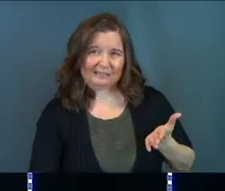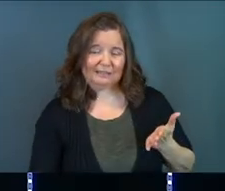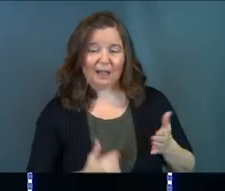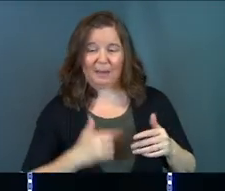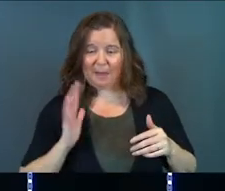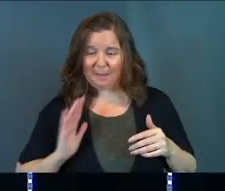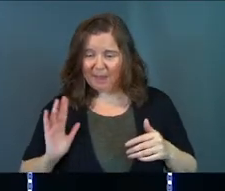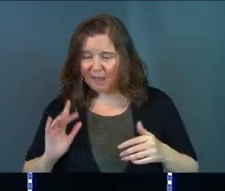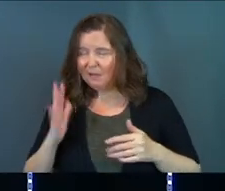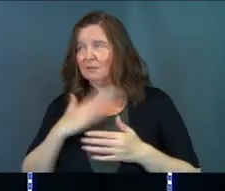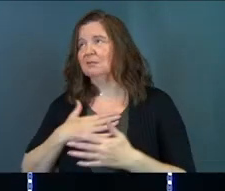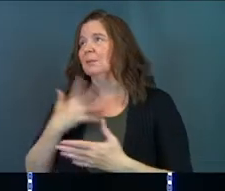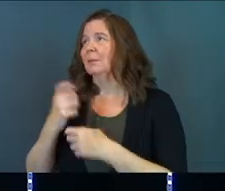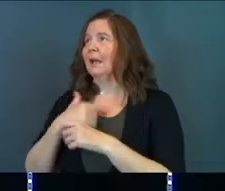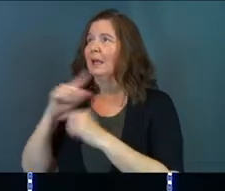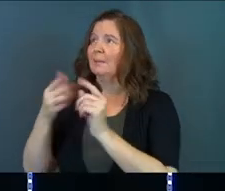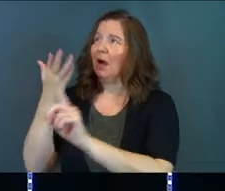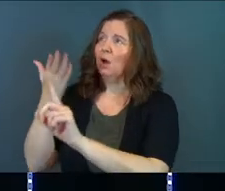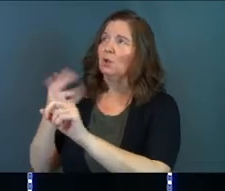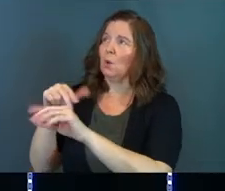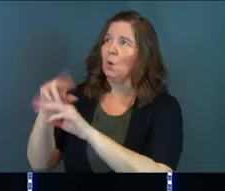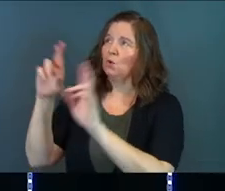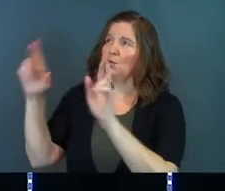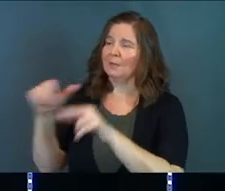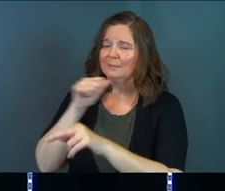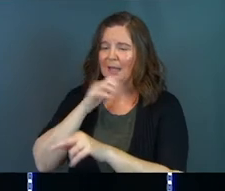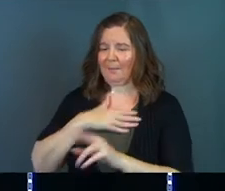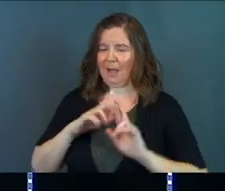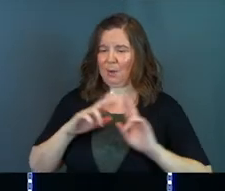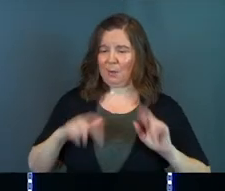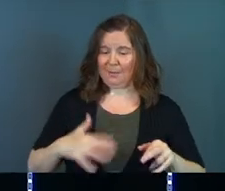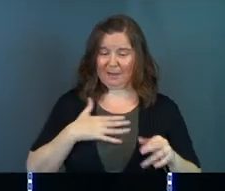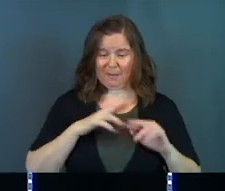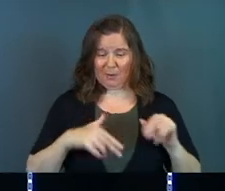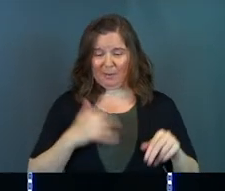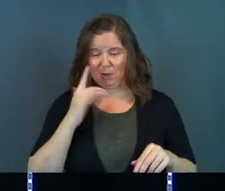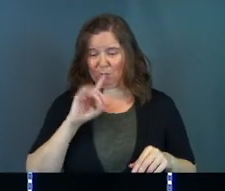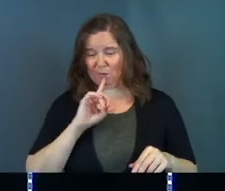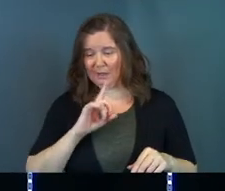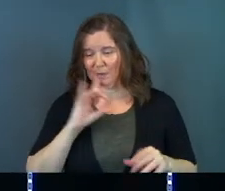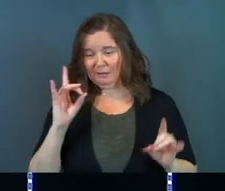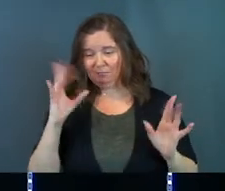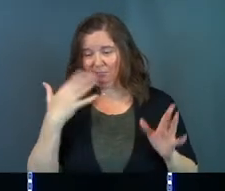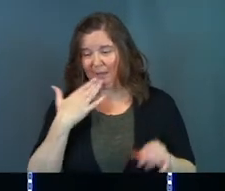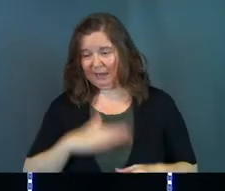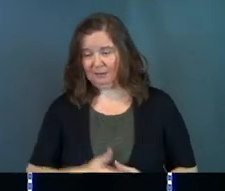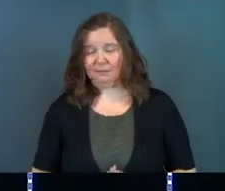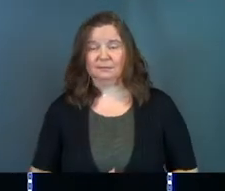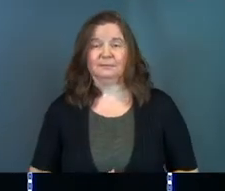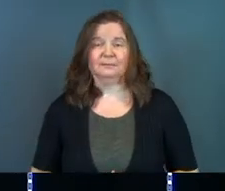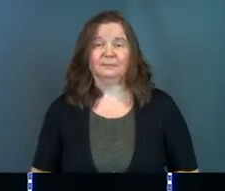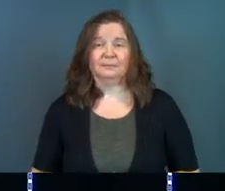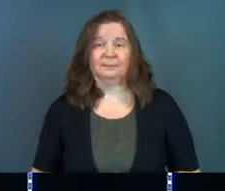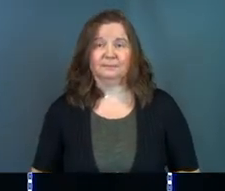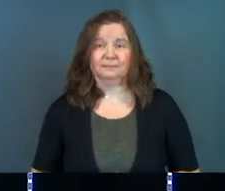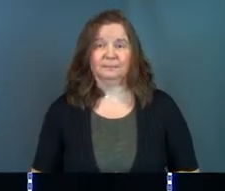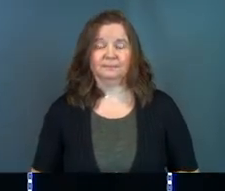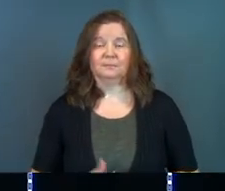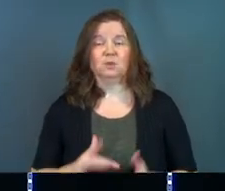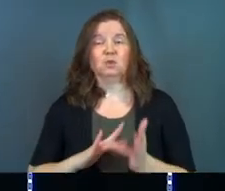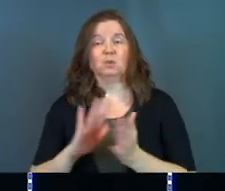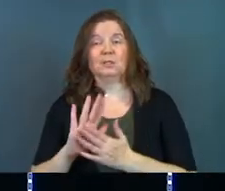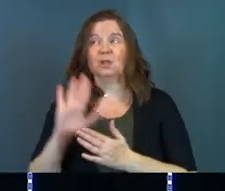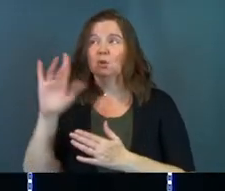past? Would you make it about your resume instead of my resume? Because my resume looks really, really bad.